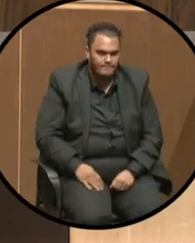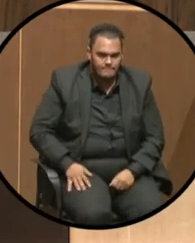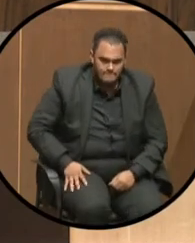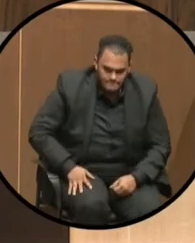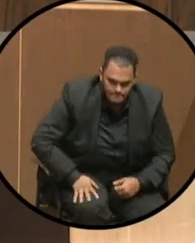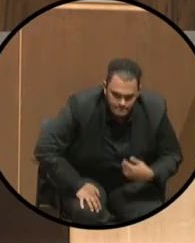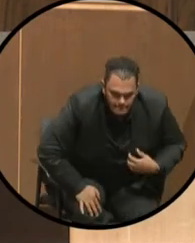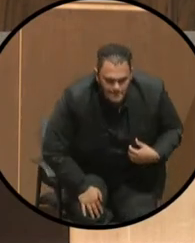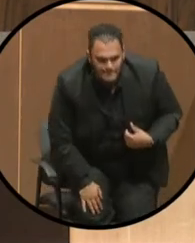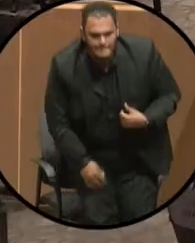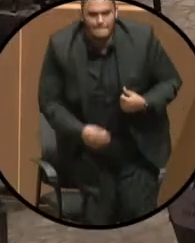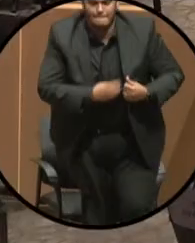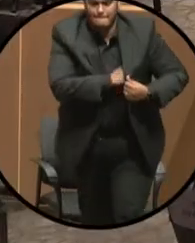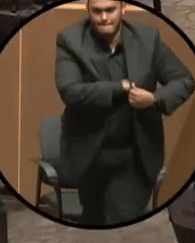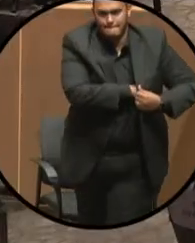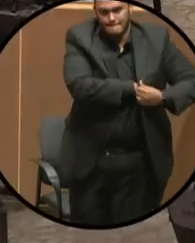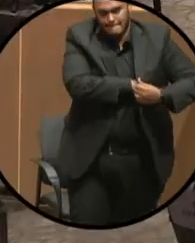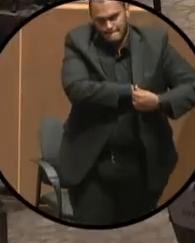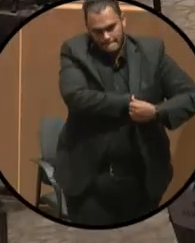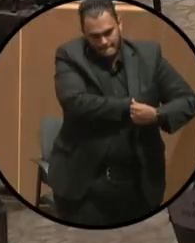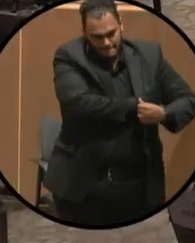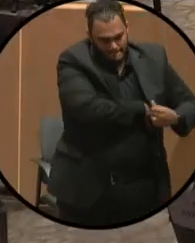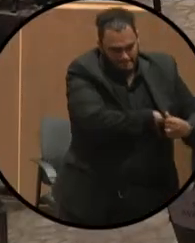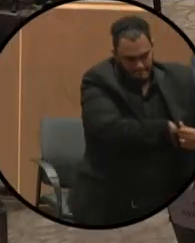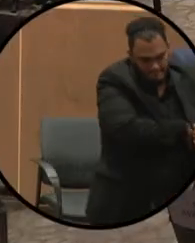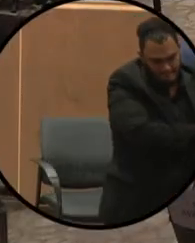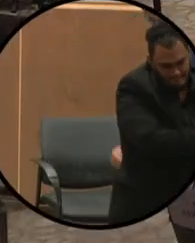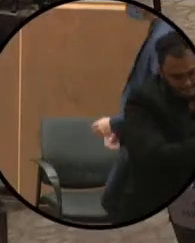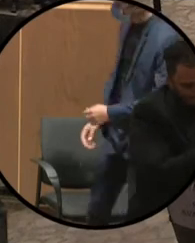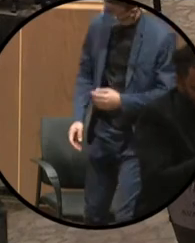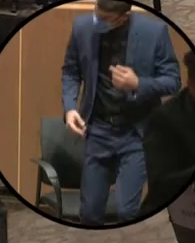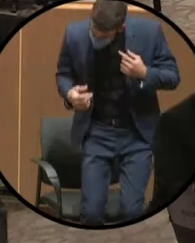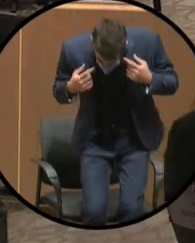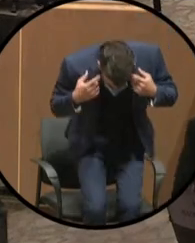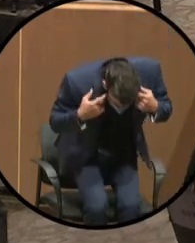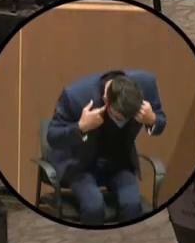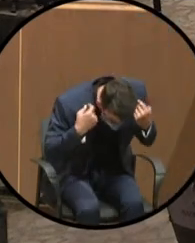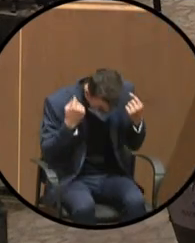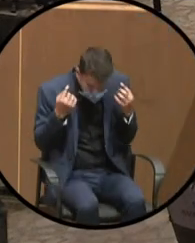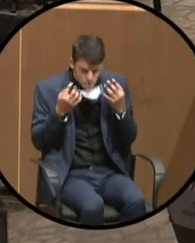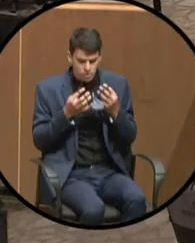Thank you. Thank you, Member Castrodano. Okay, Member Byrd.